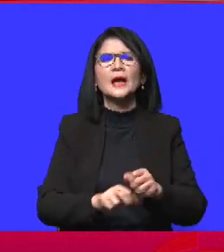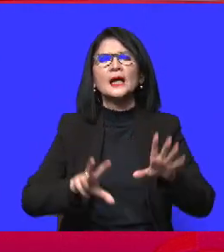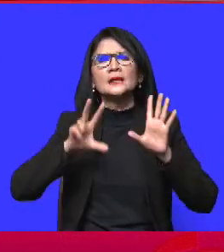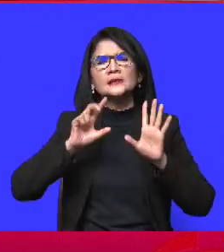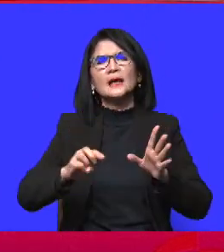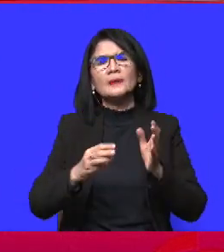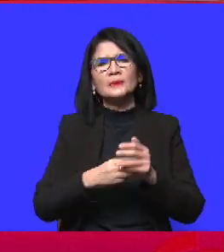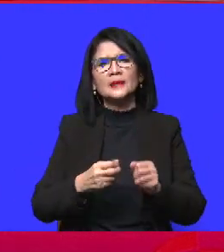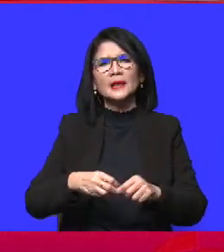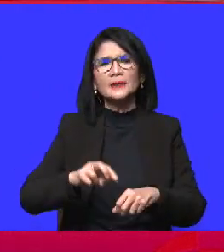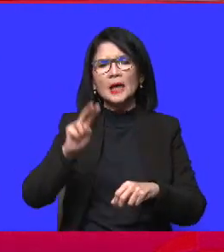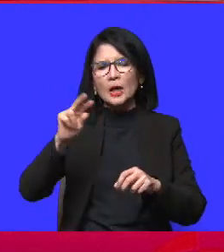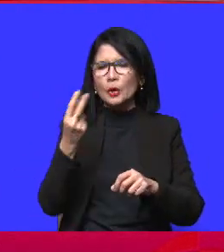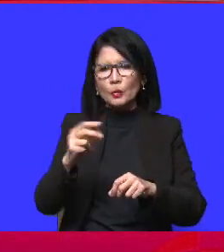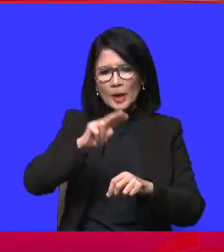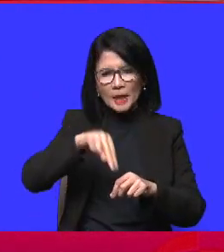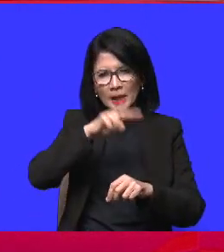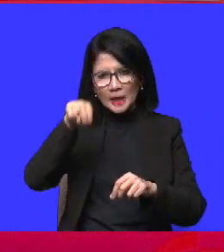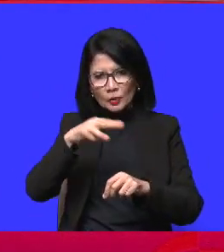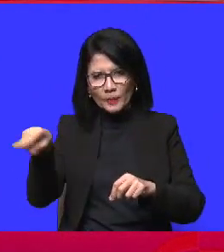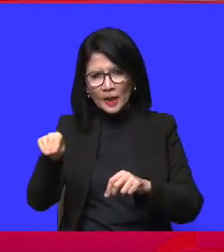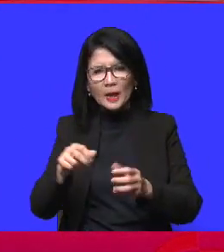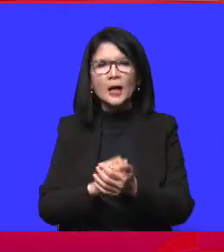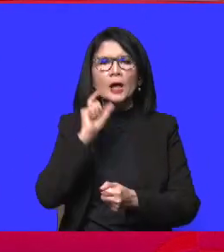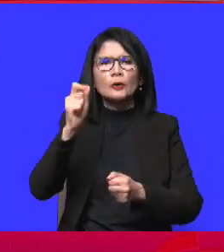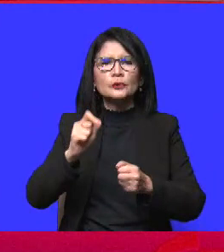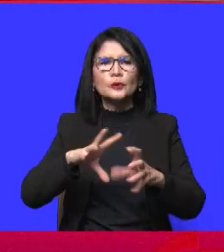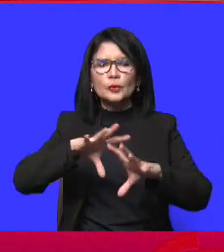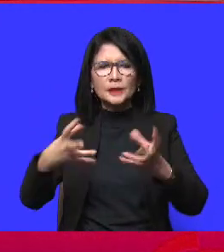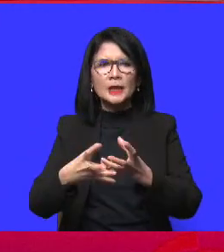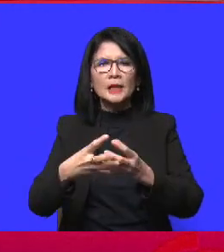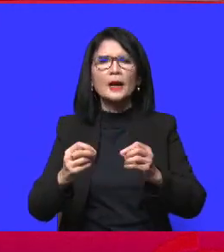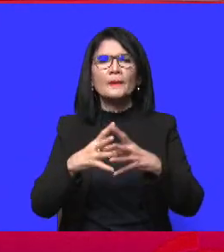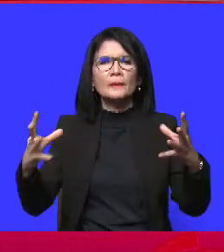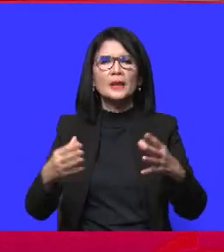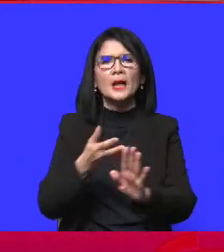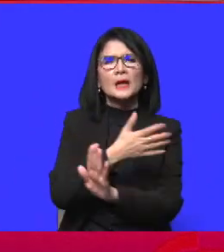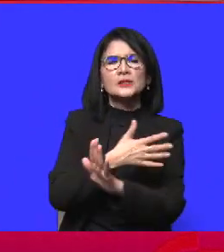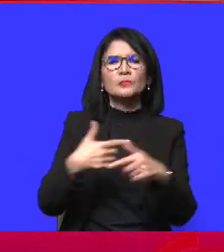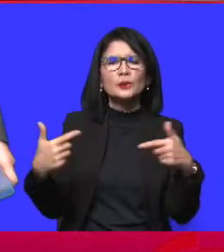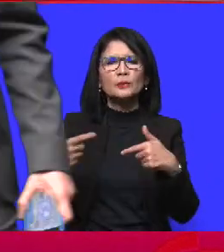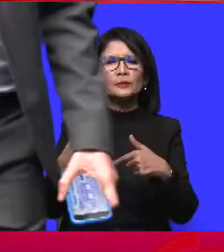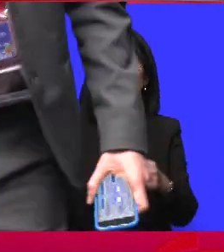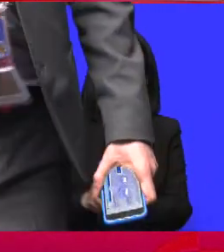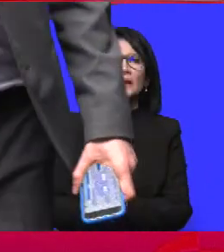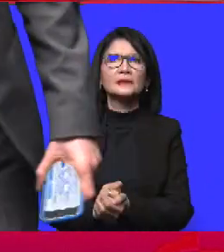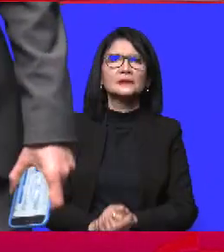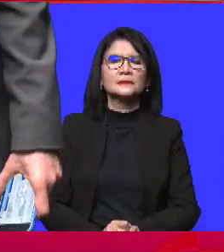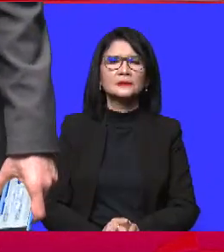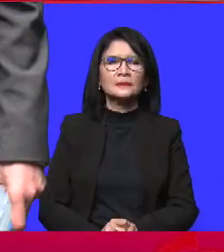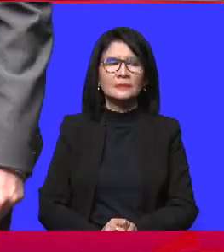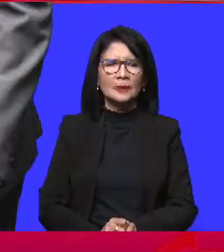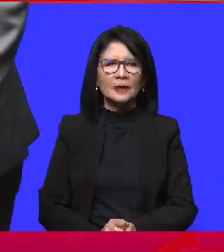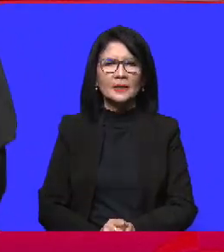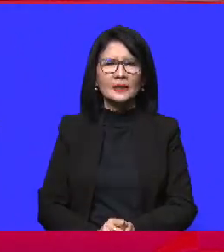address food security, notably for the developing world. And before the war, Ukraine exported 45